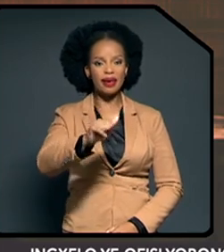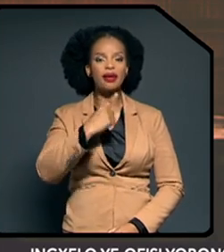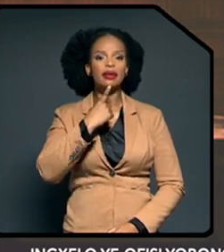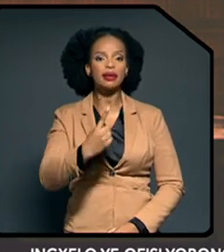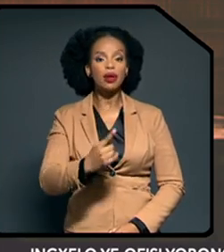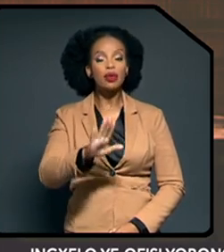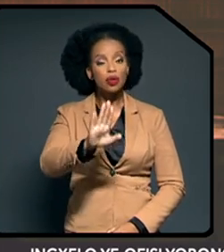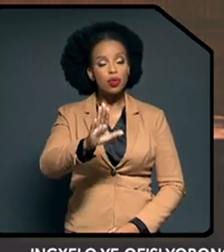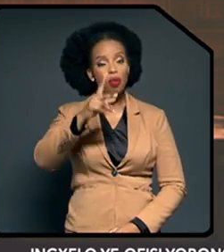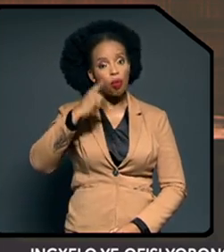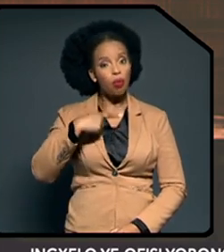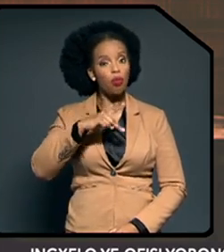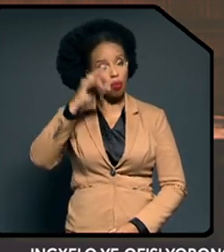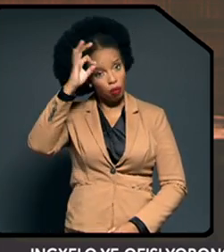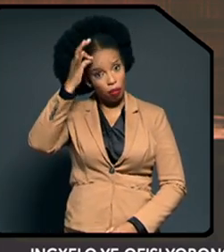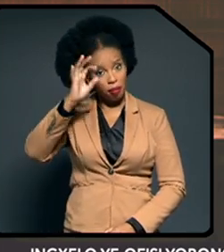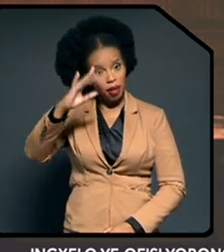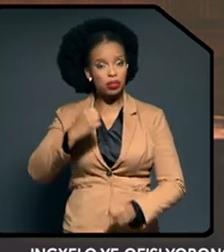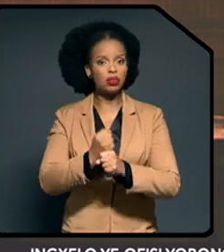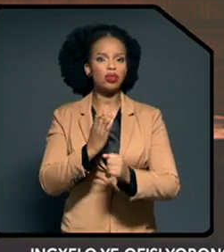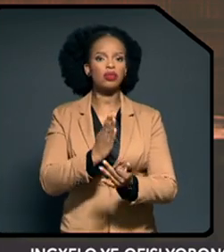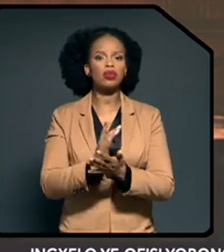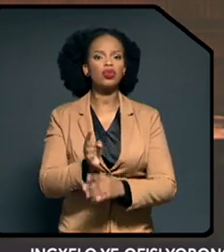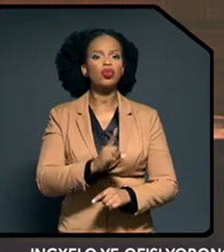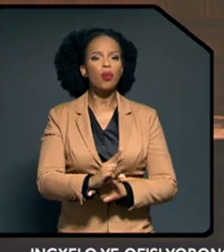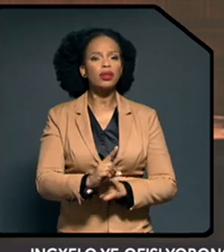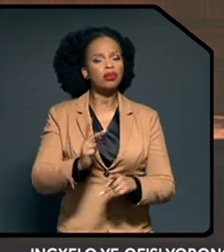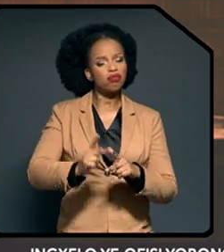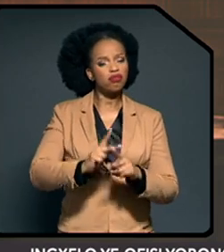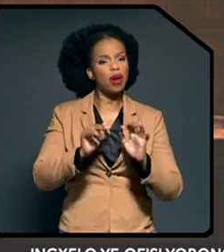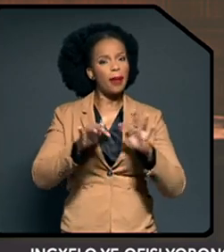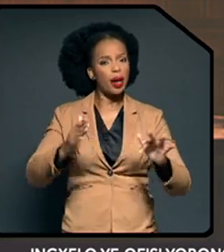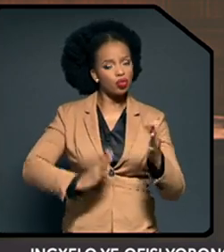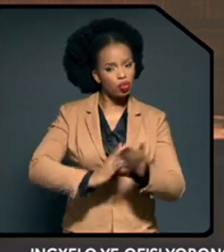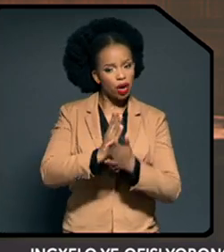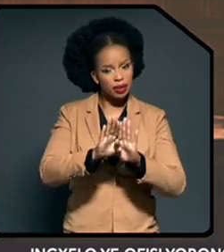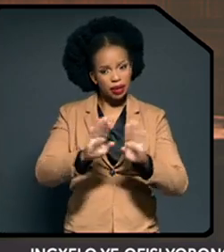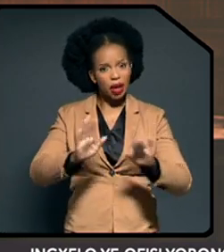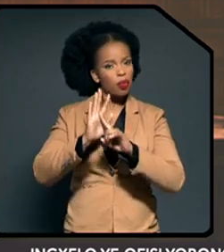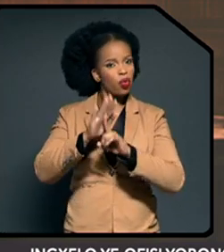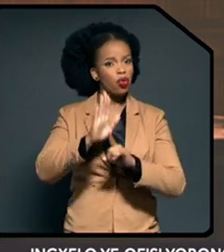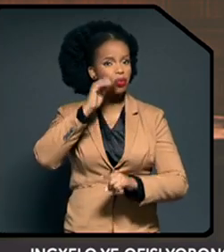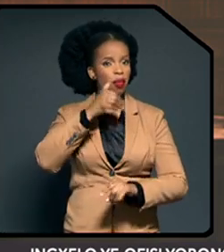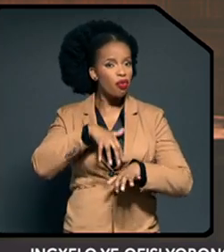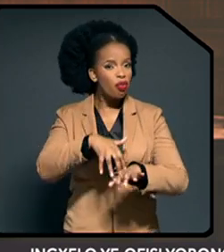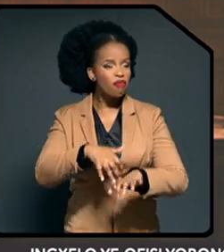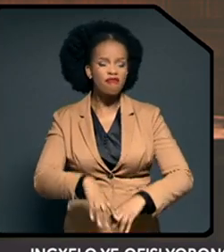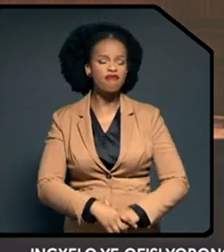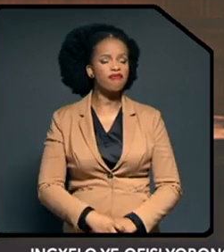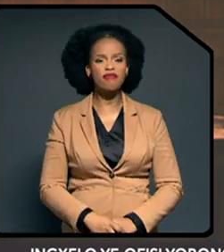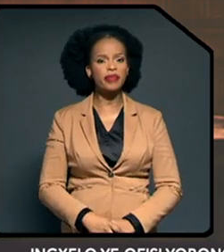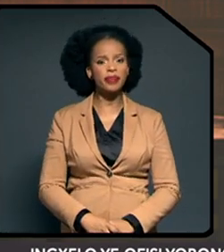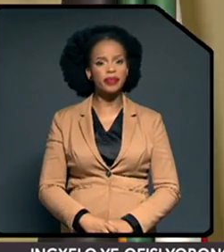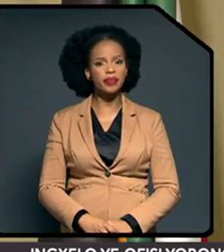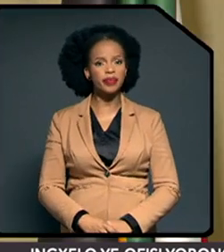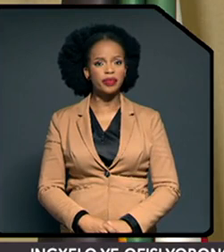izicwangciso zokuqinisekisa ukuba amalungelo abemi beli awanyashwa kolu qhankqalazo lwangomso.